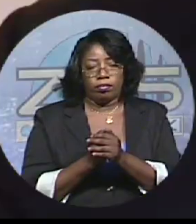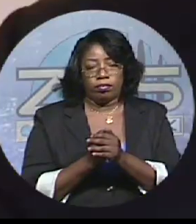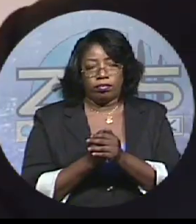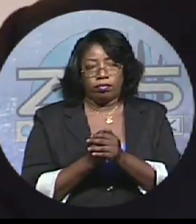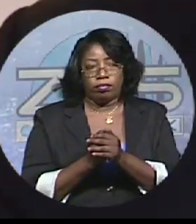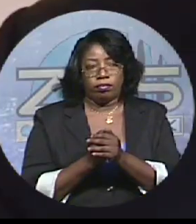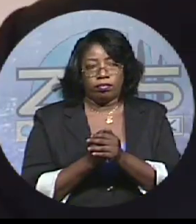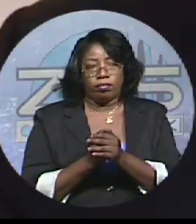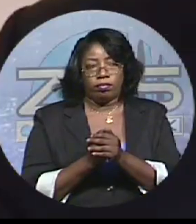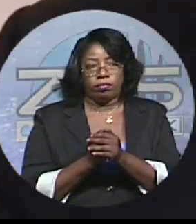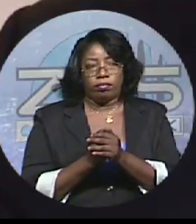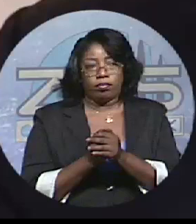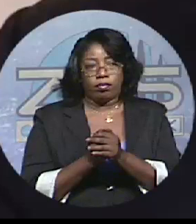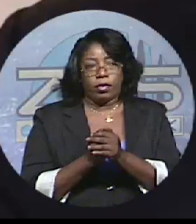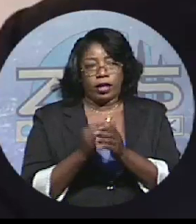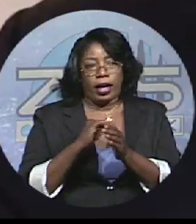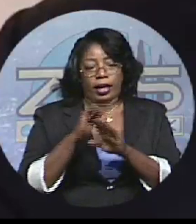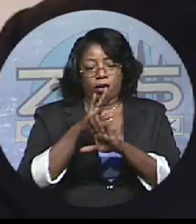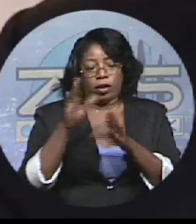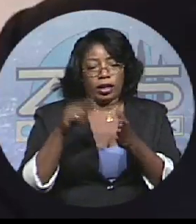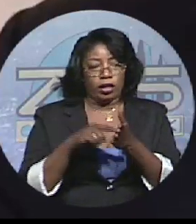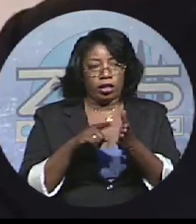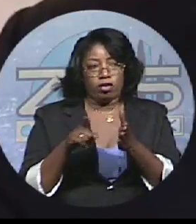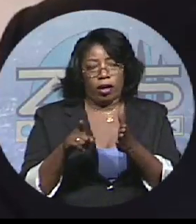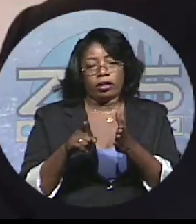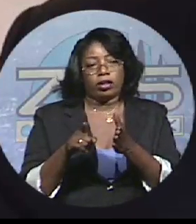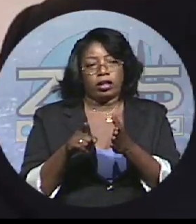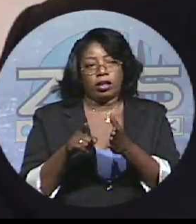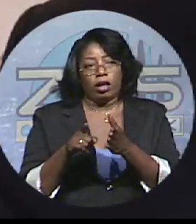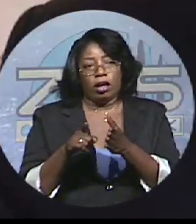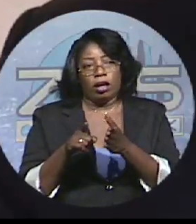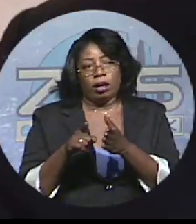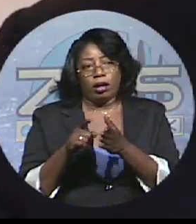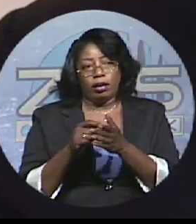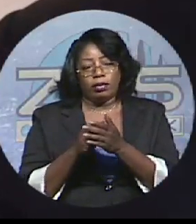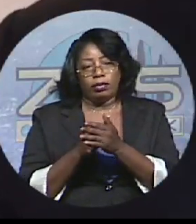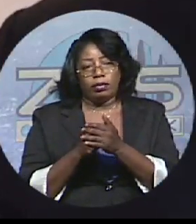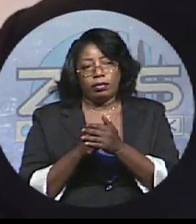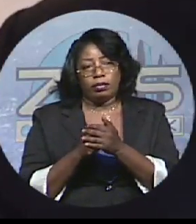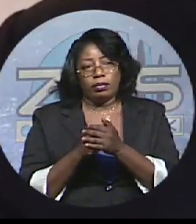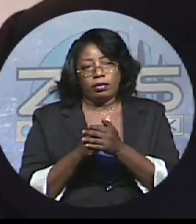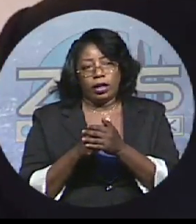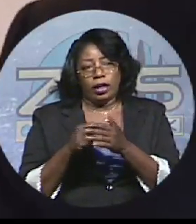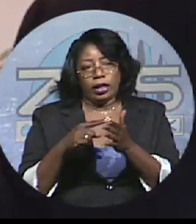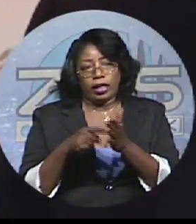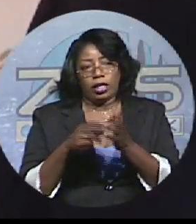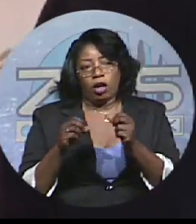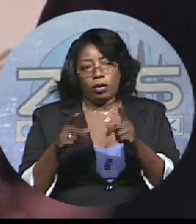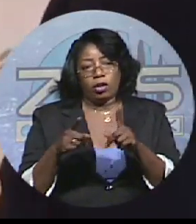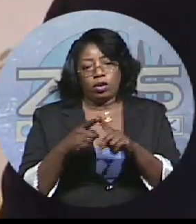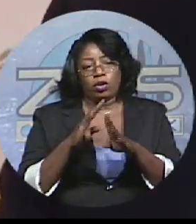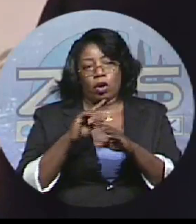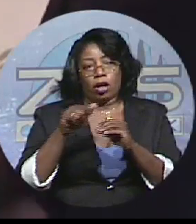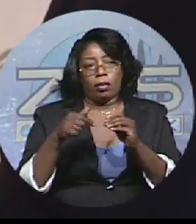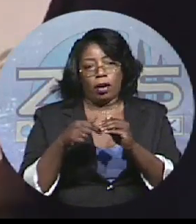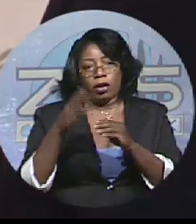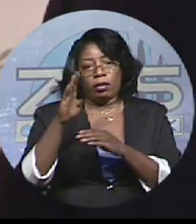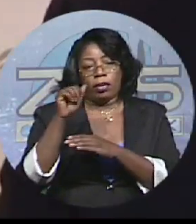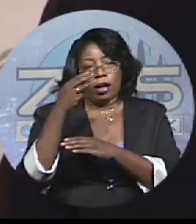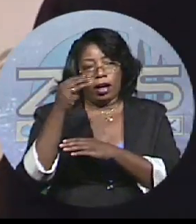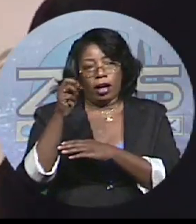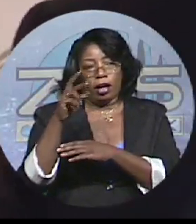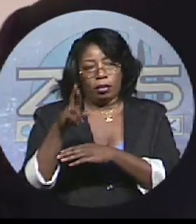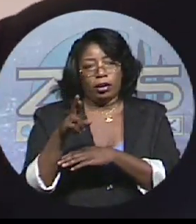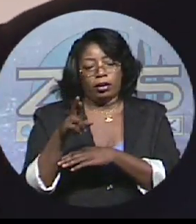is respected, and I don't think it's going to be a distraction. It will serve as, obviously, an opportunity to talk about even Bahama and the brands